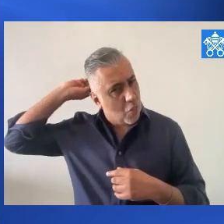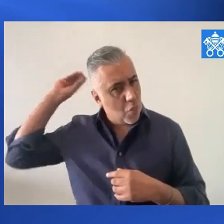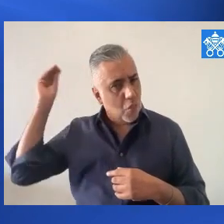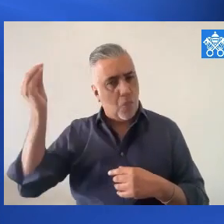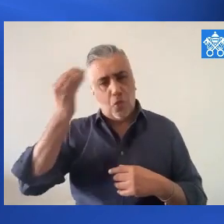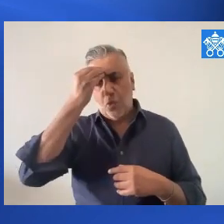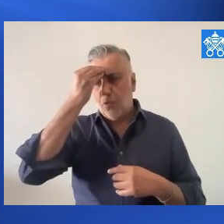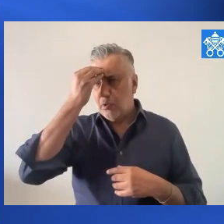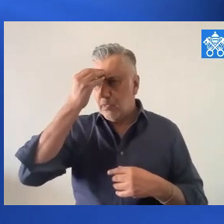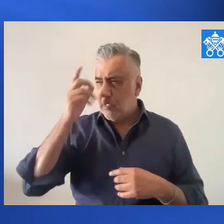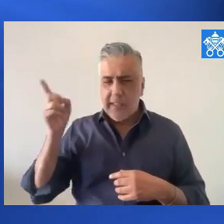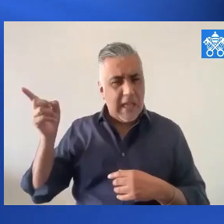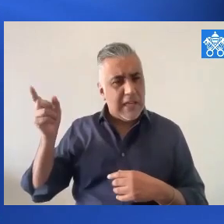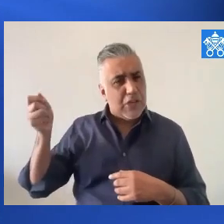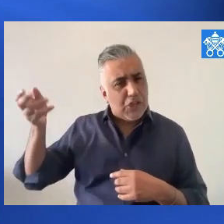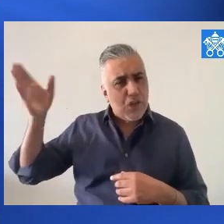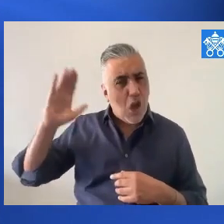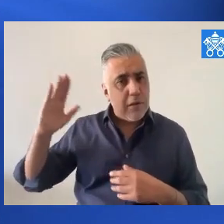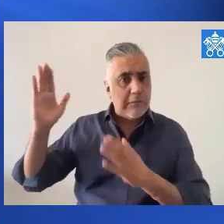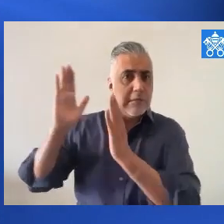These thoughts sometimes creep up inside us,